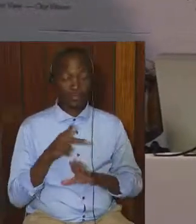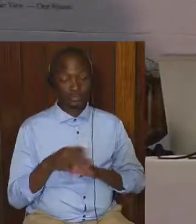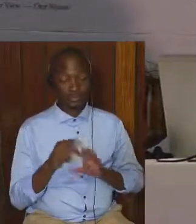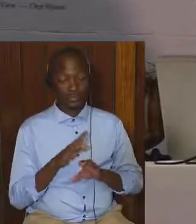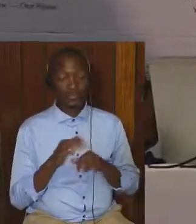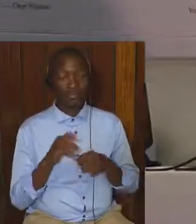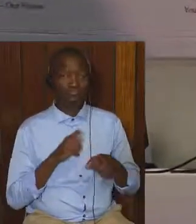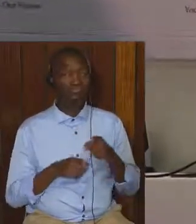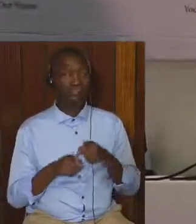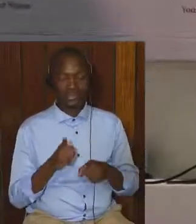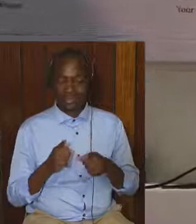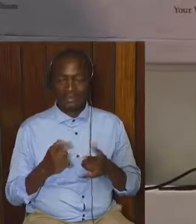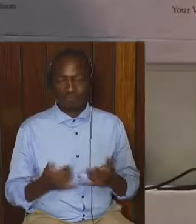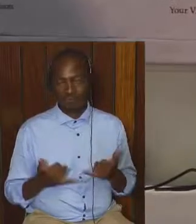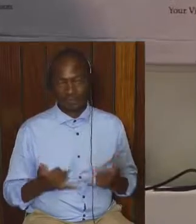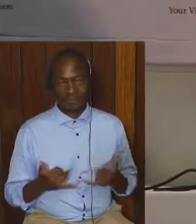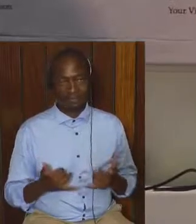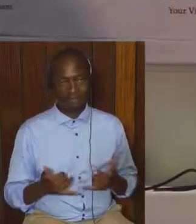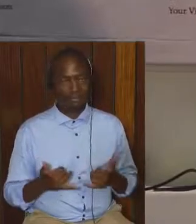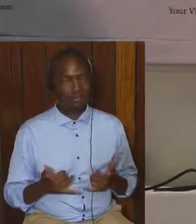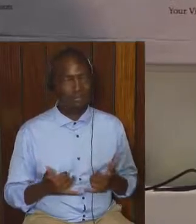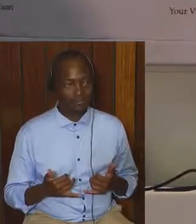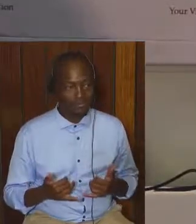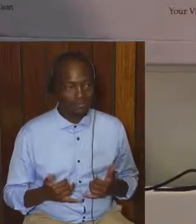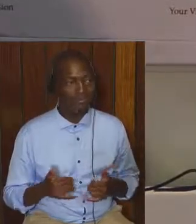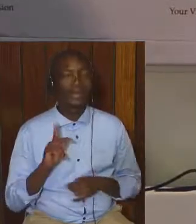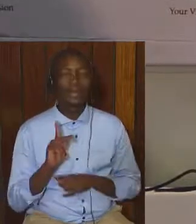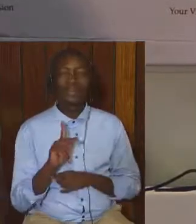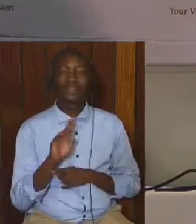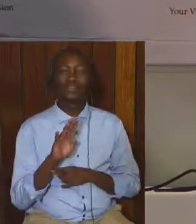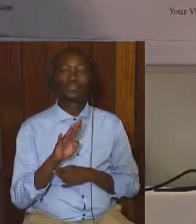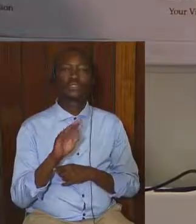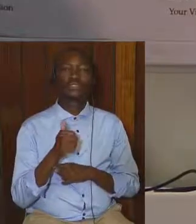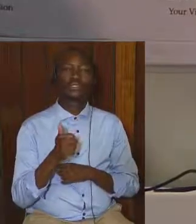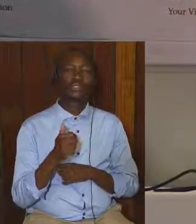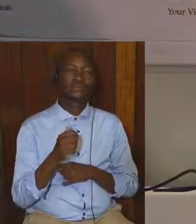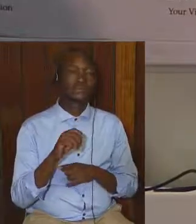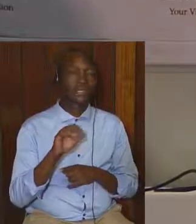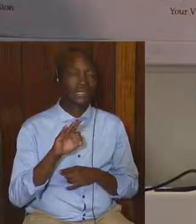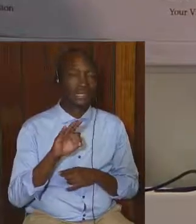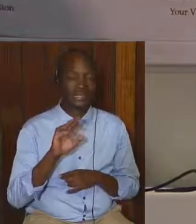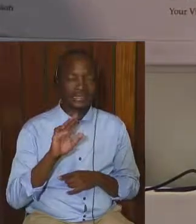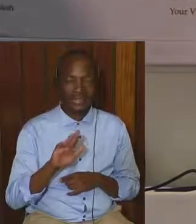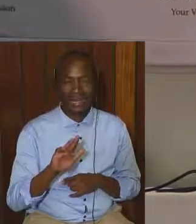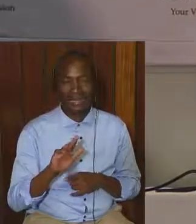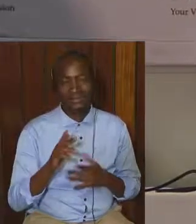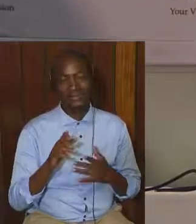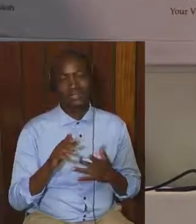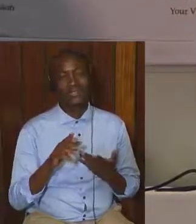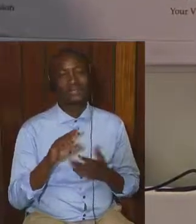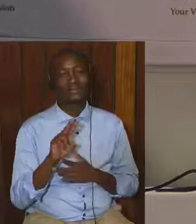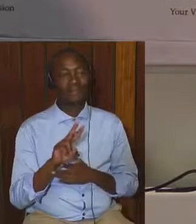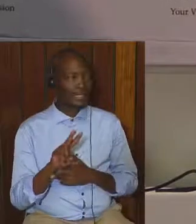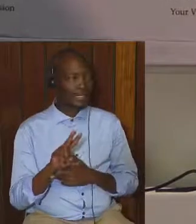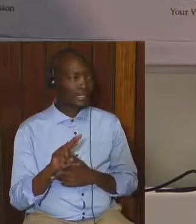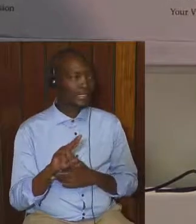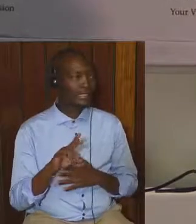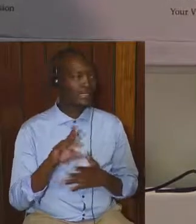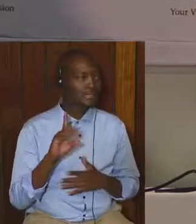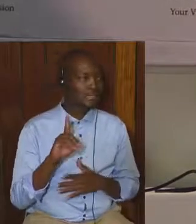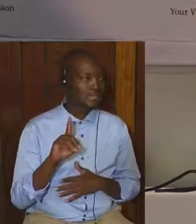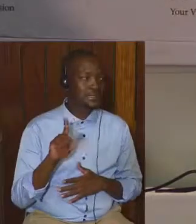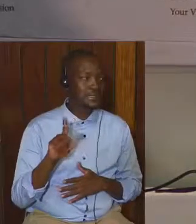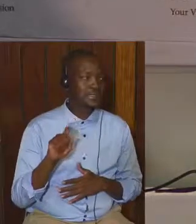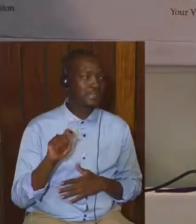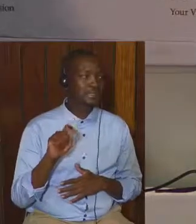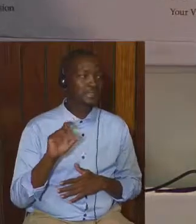been discussing today, the K46, the K39, the Vereeniging Intermodal Facility, Sebokeng, DLTC,